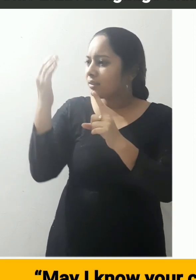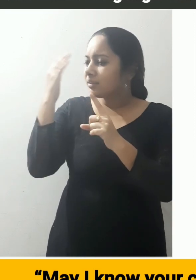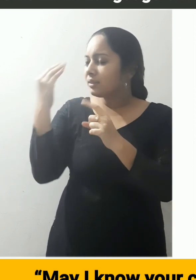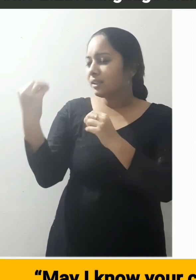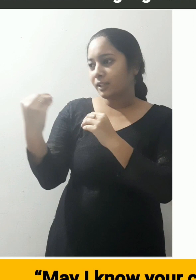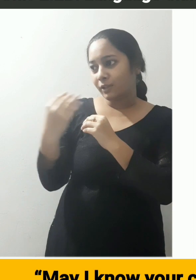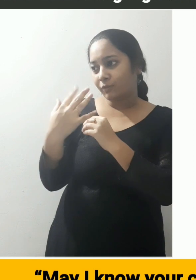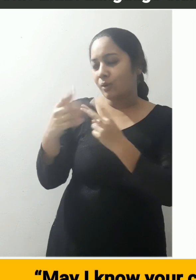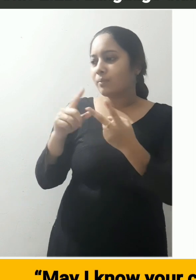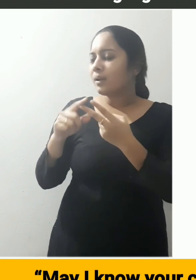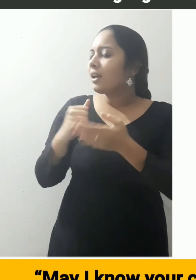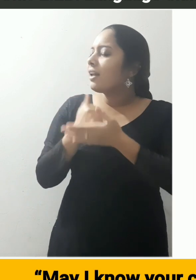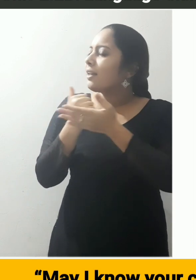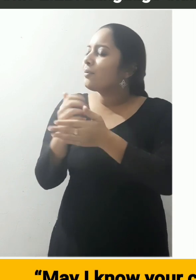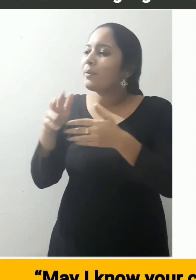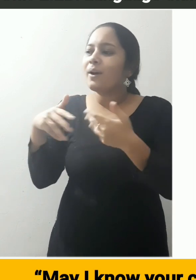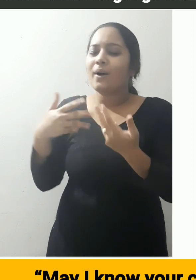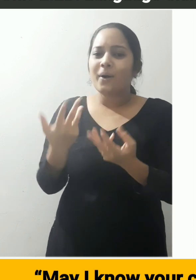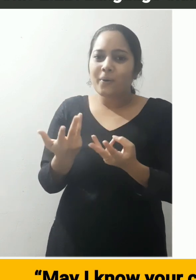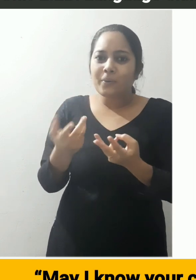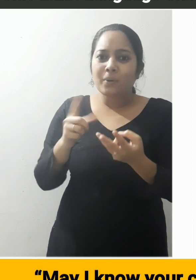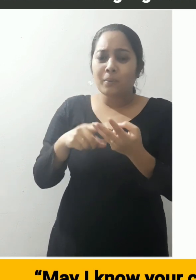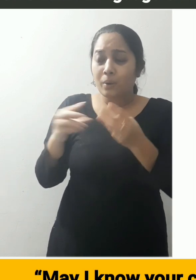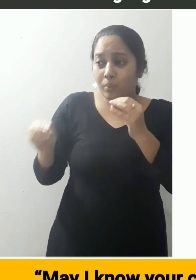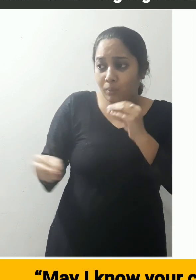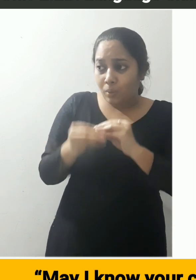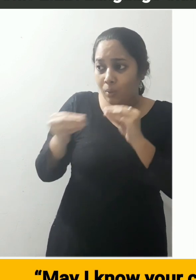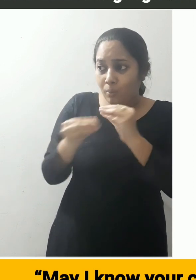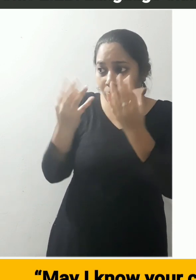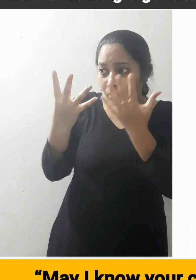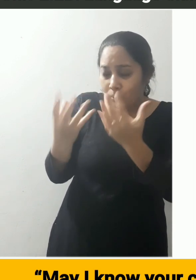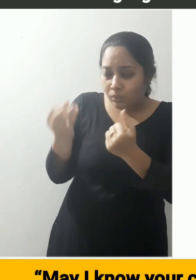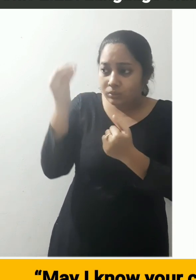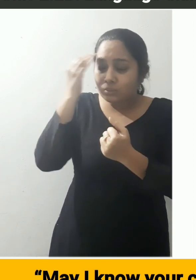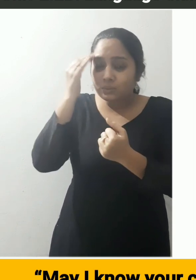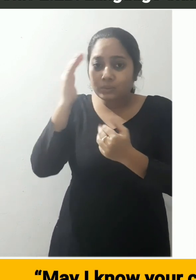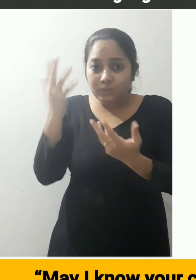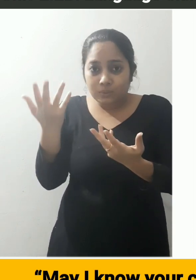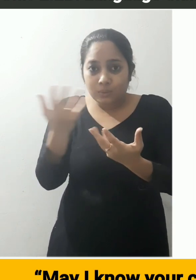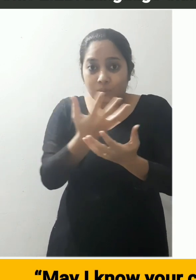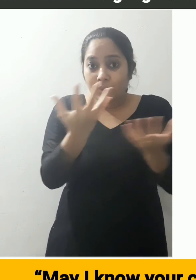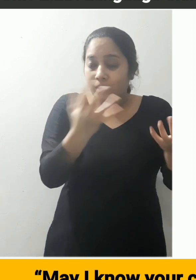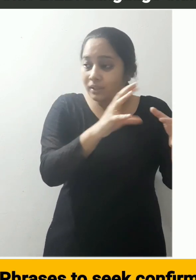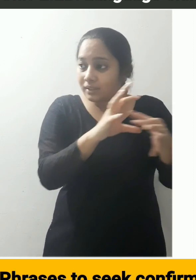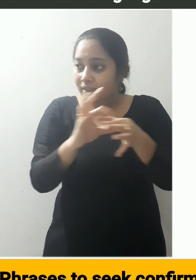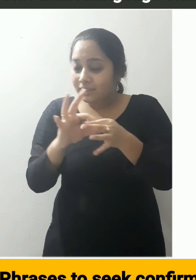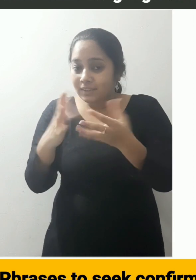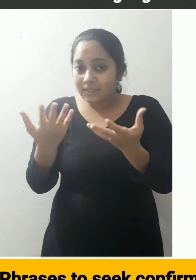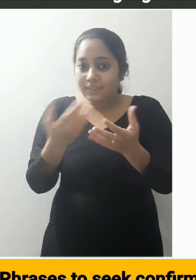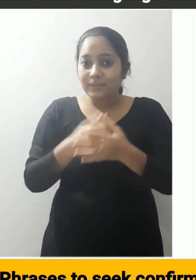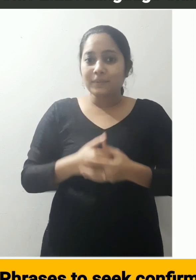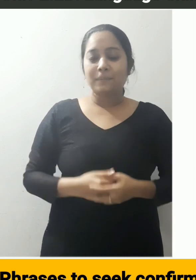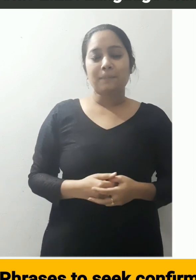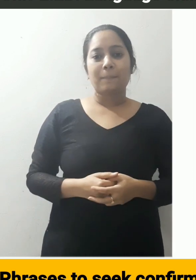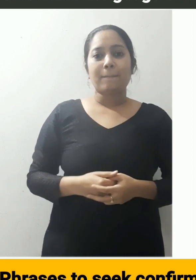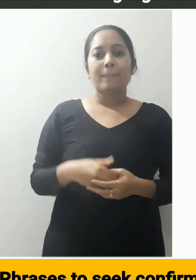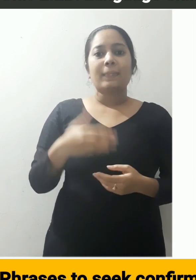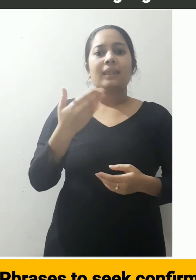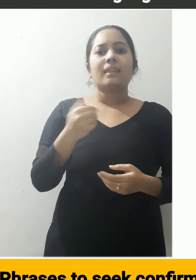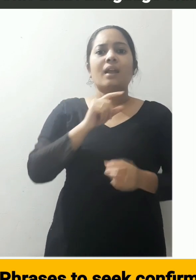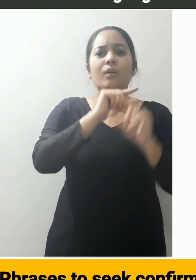sir? Would you like to know anything more about our products? Phrases to